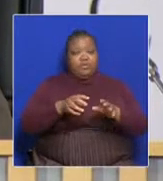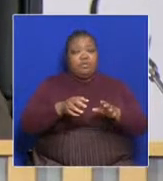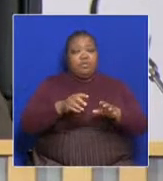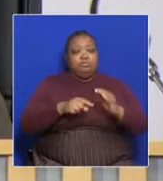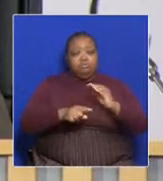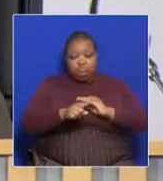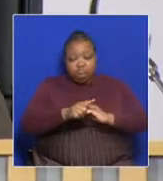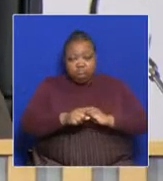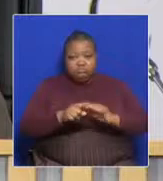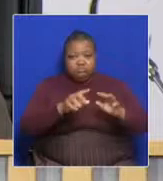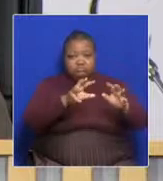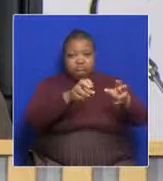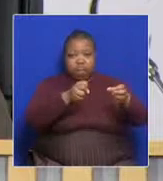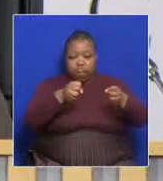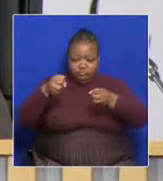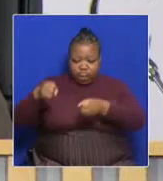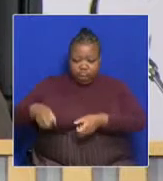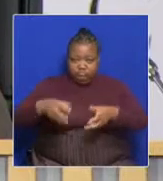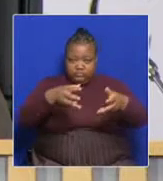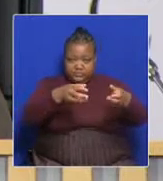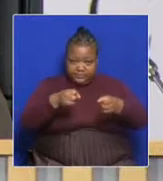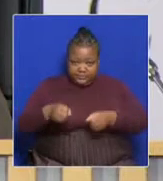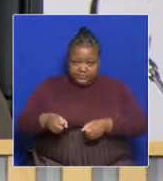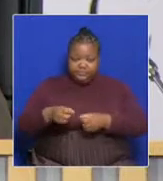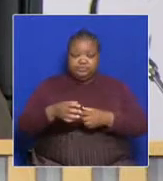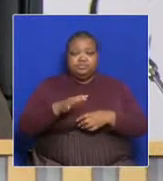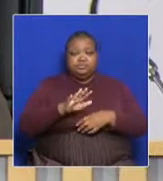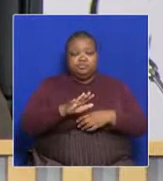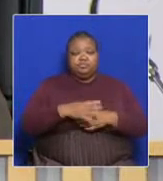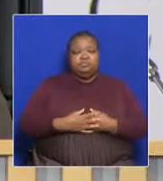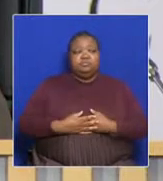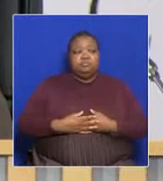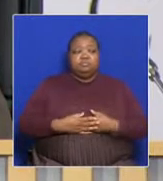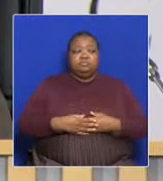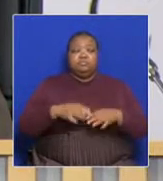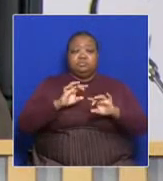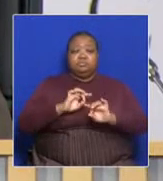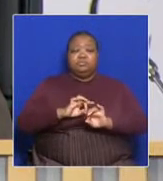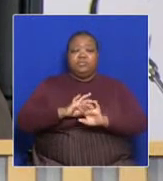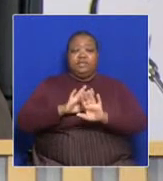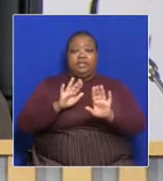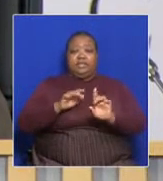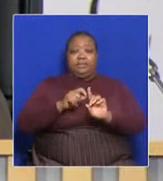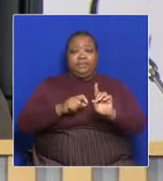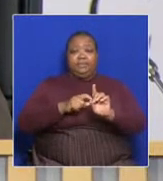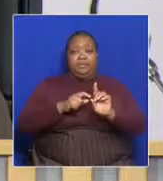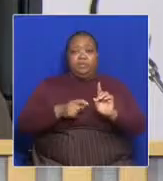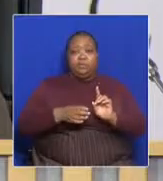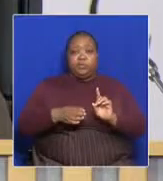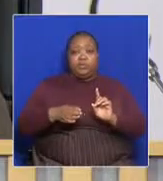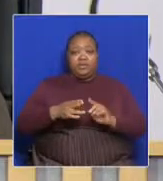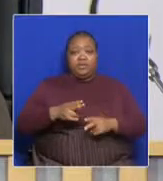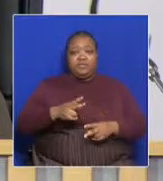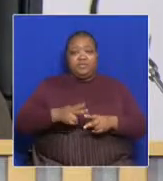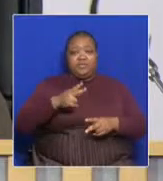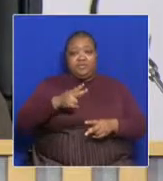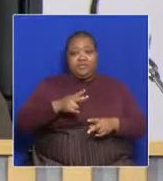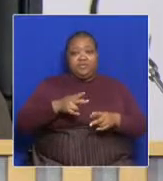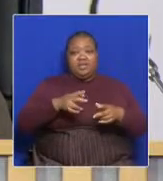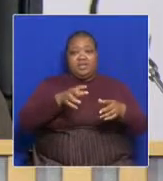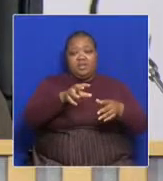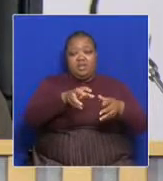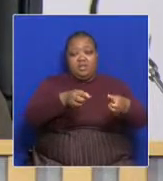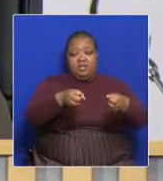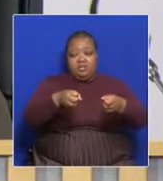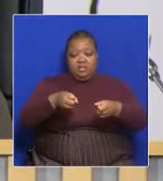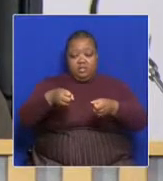container. As for when the clearing agent is there and you do a final unpack and realize that all